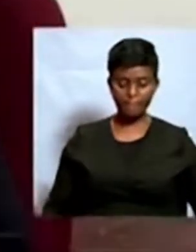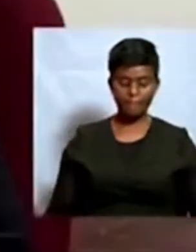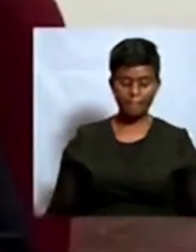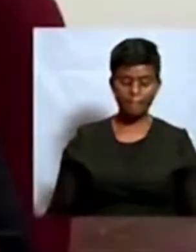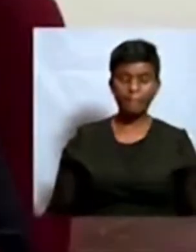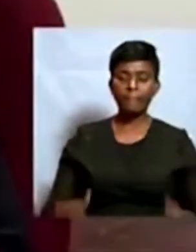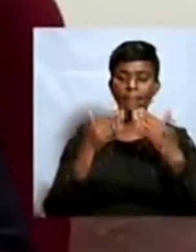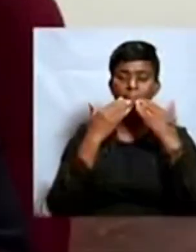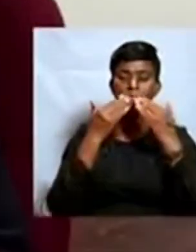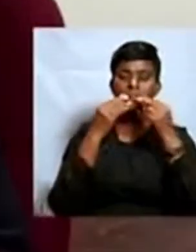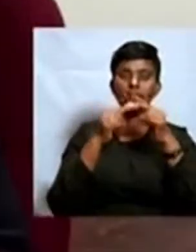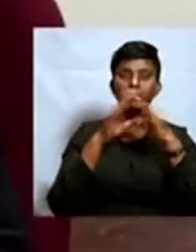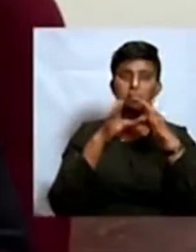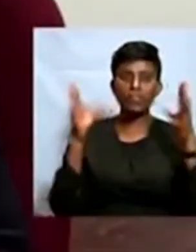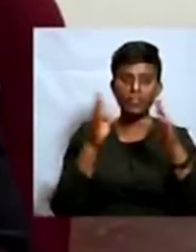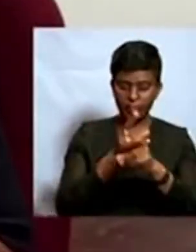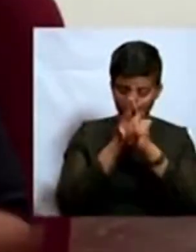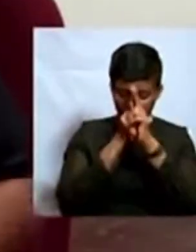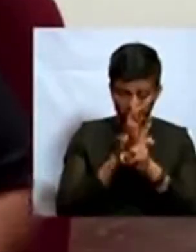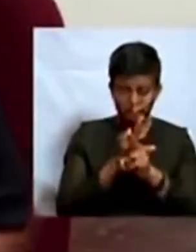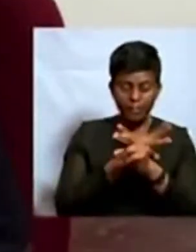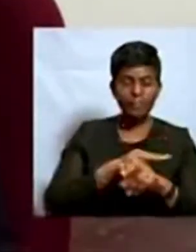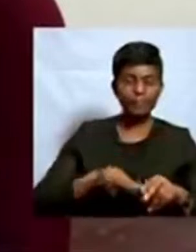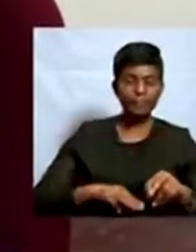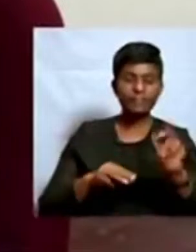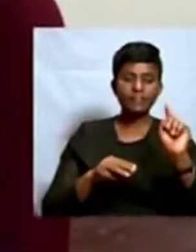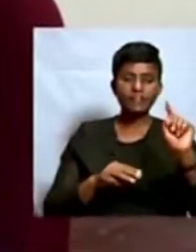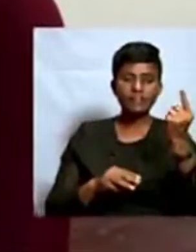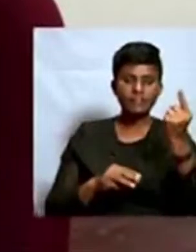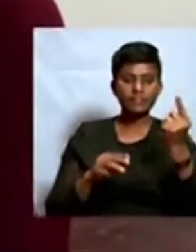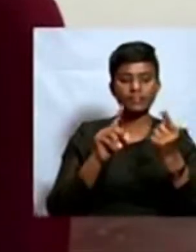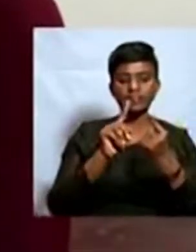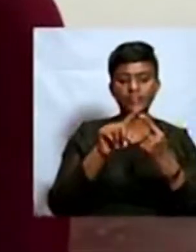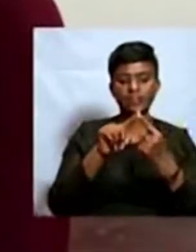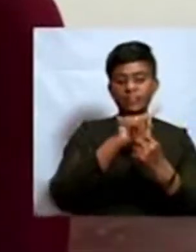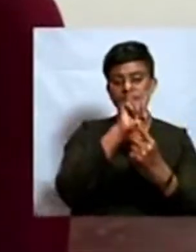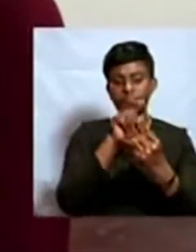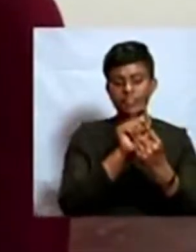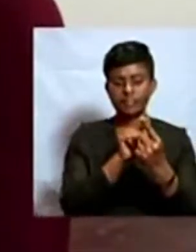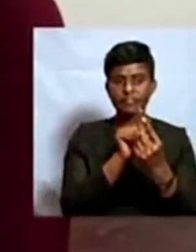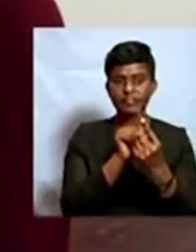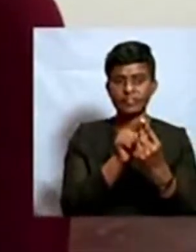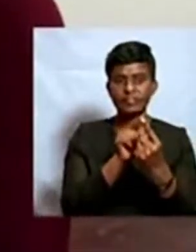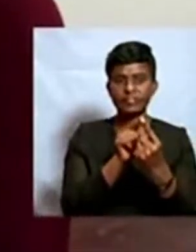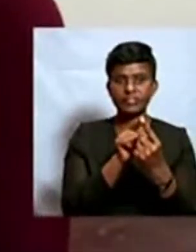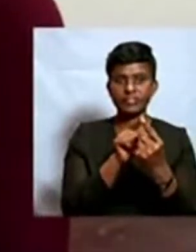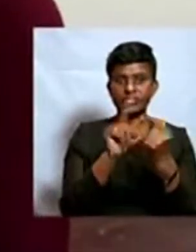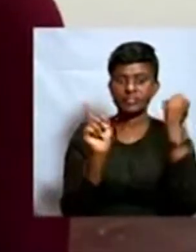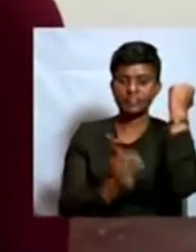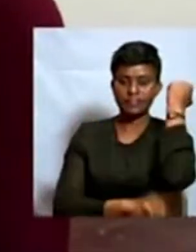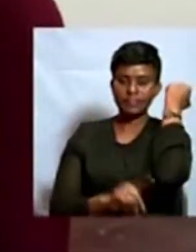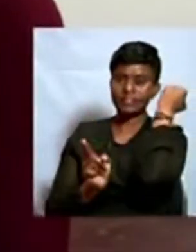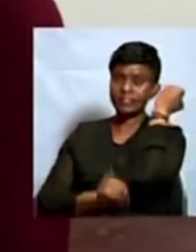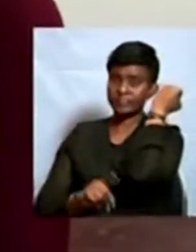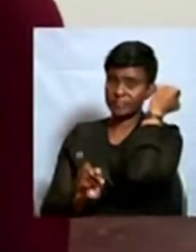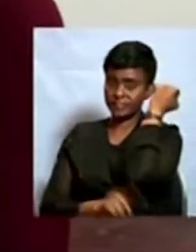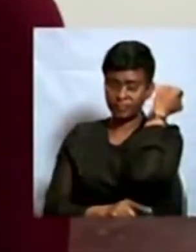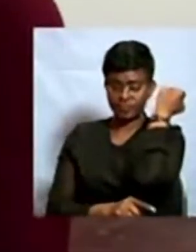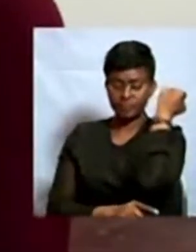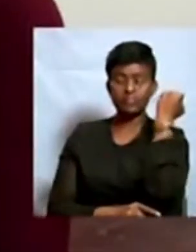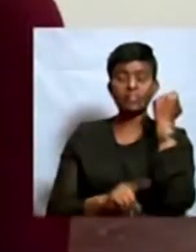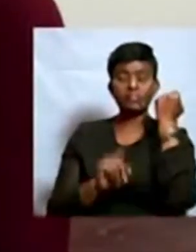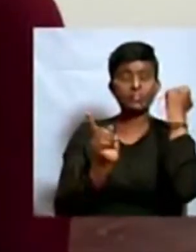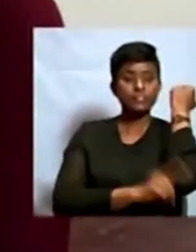Thank you very much, Honorable Member. On the first question, that is looking at the penalties.